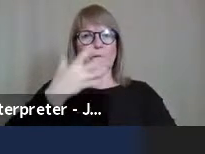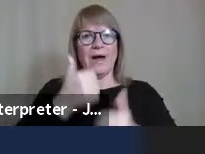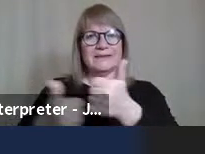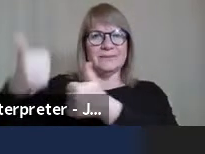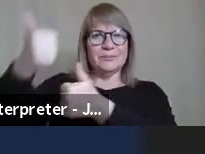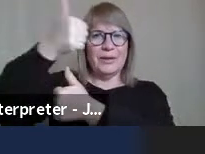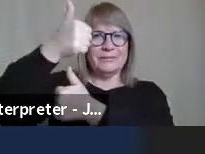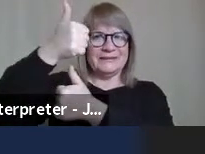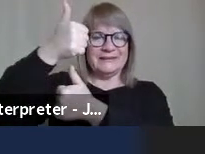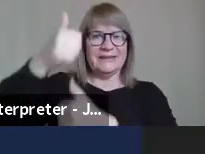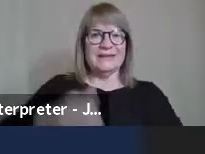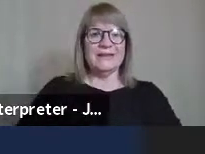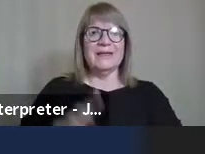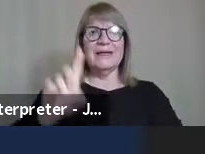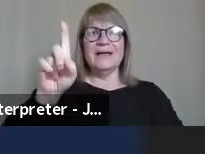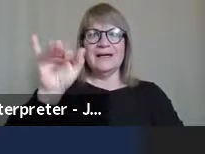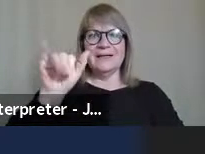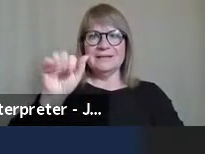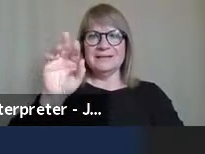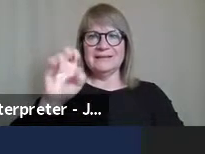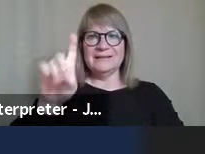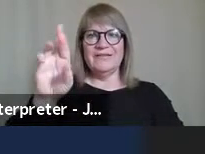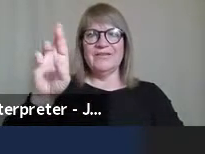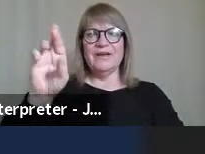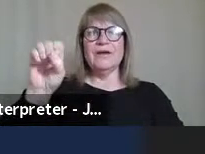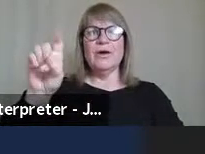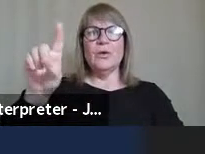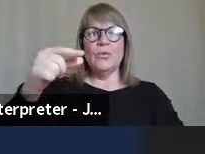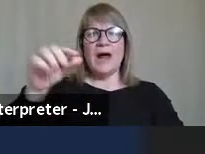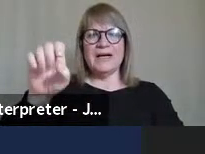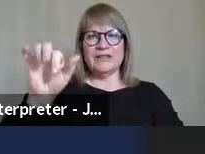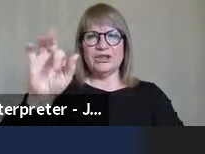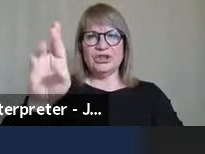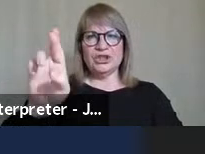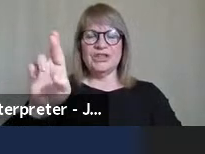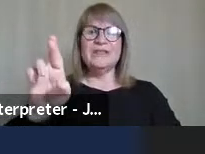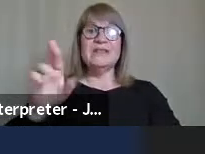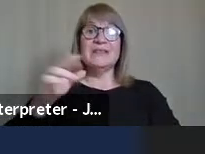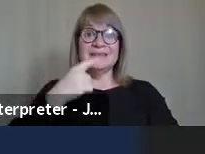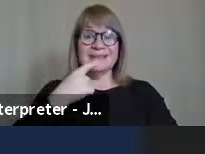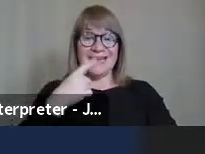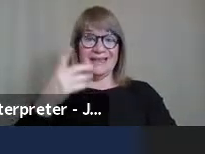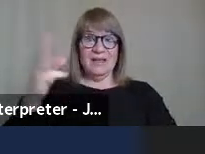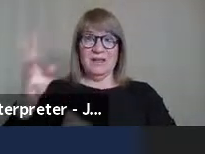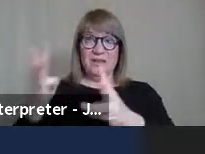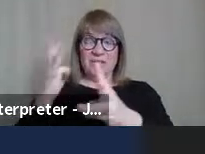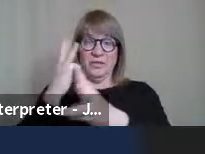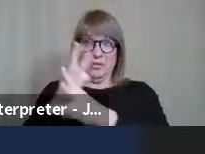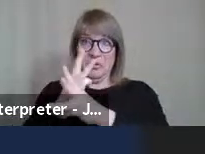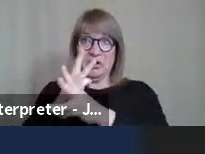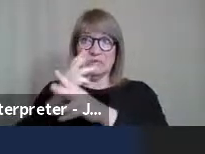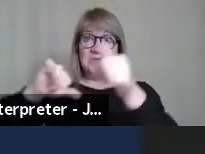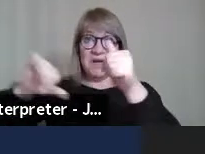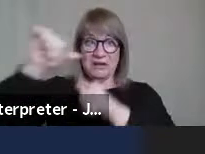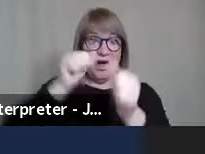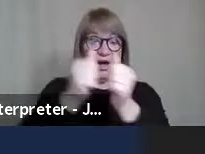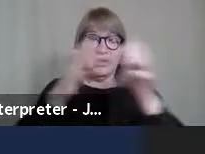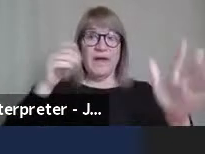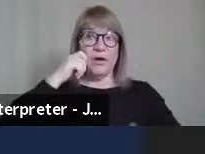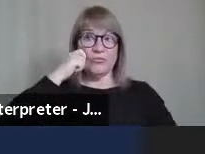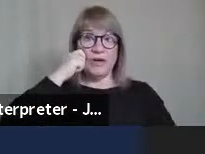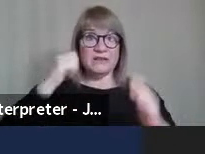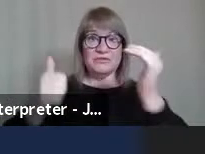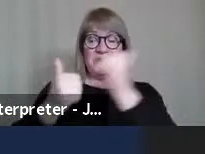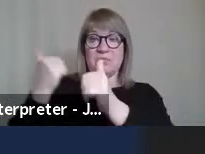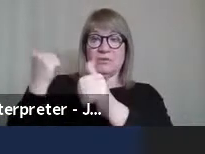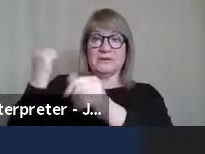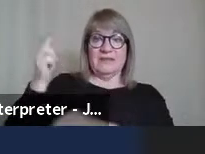david rodger keenly observed the world had gotten along without race for the overwhelming majority of its history but the us